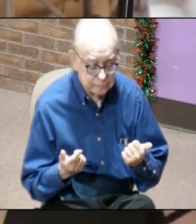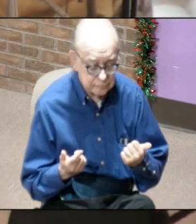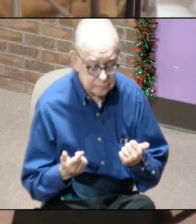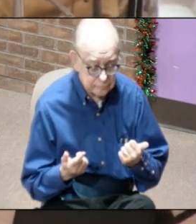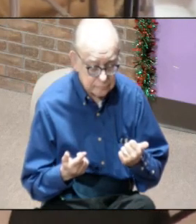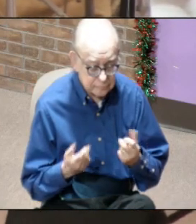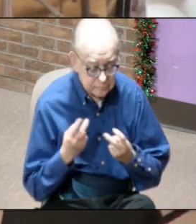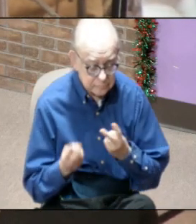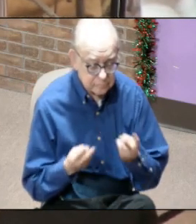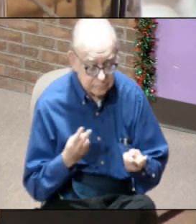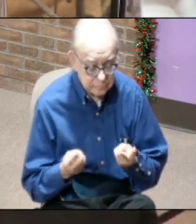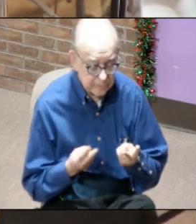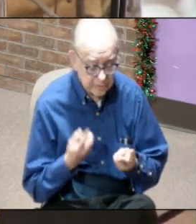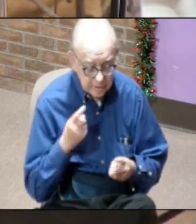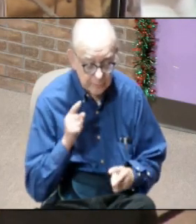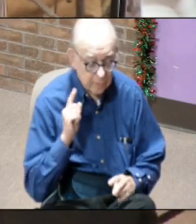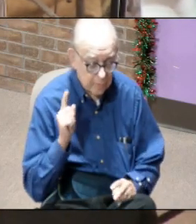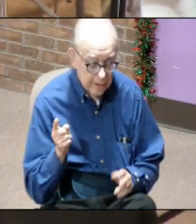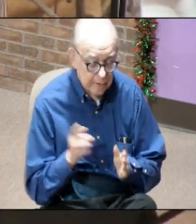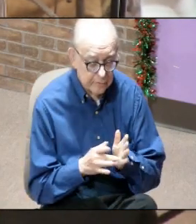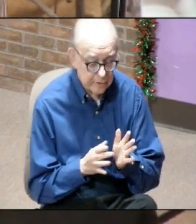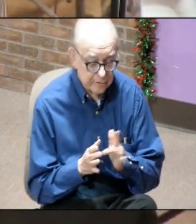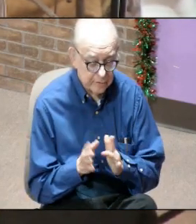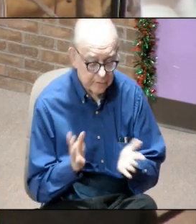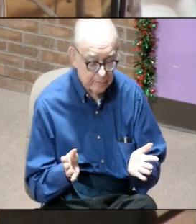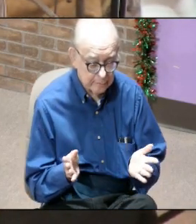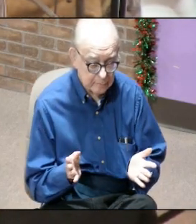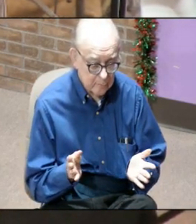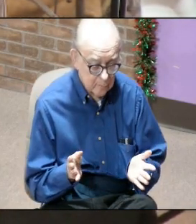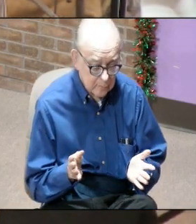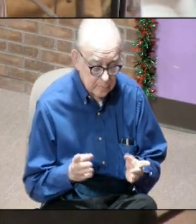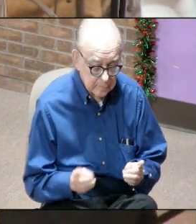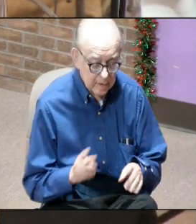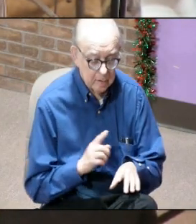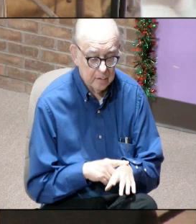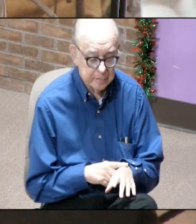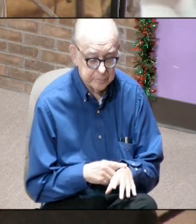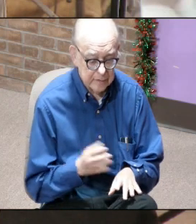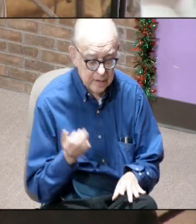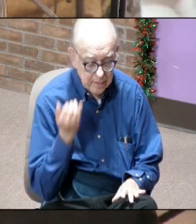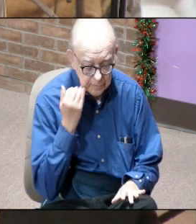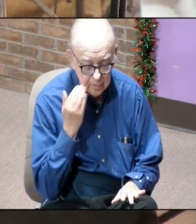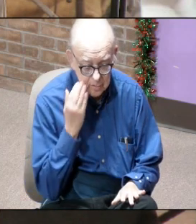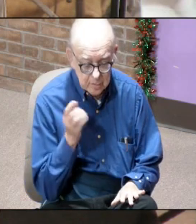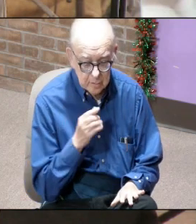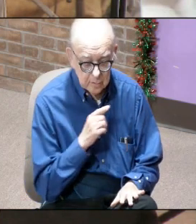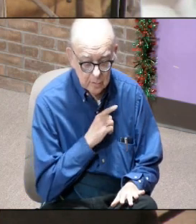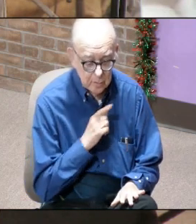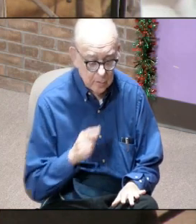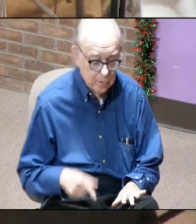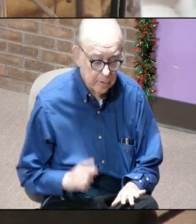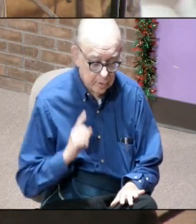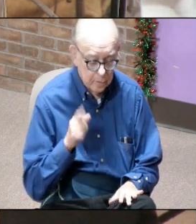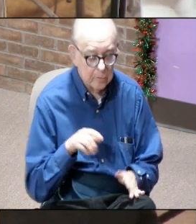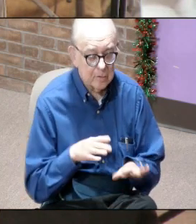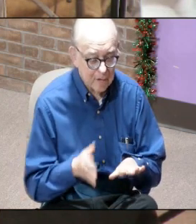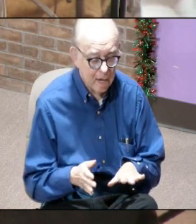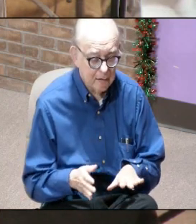physically for him? Because during this period of time, if you know the Lord, you're dying.